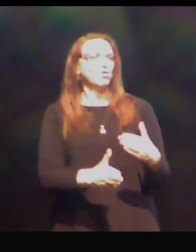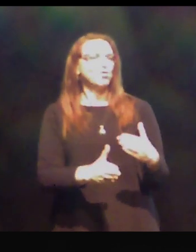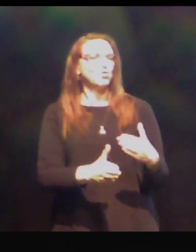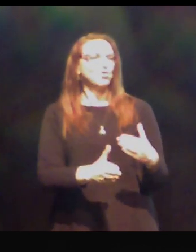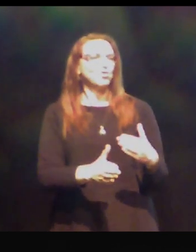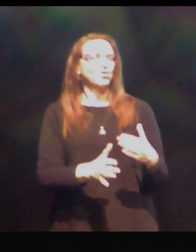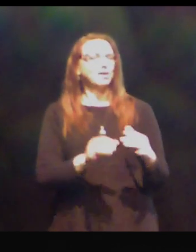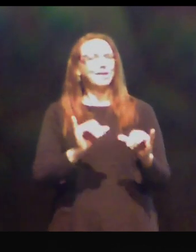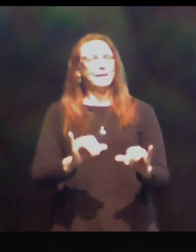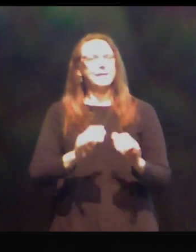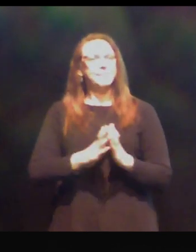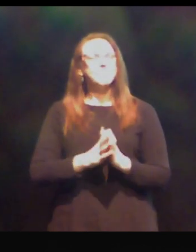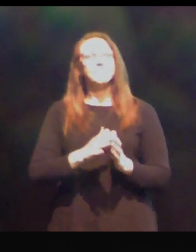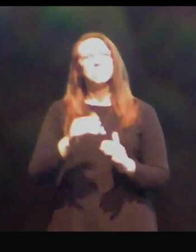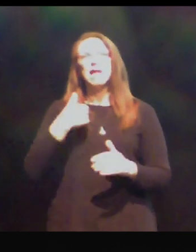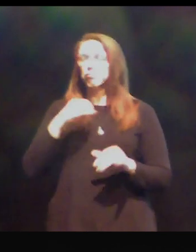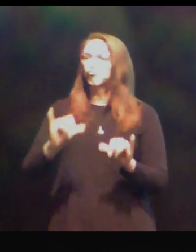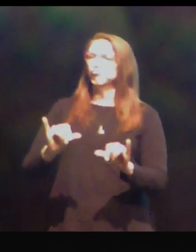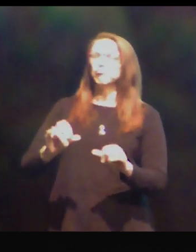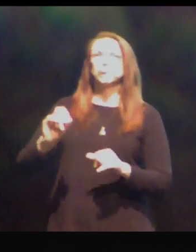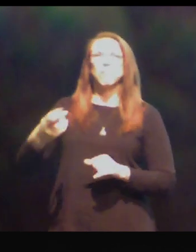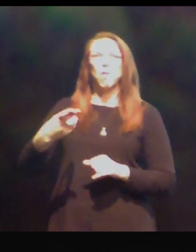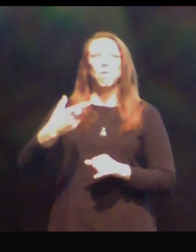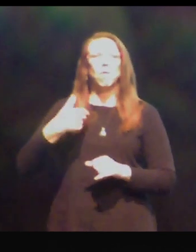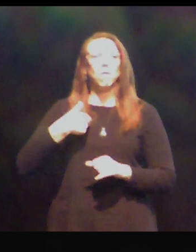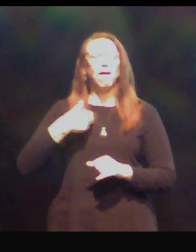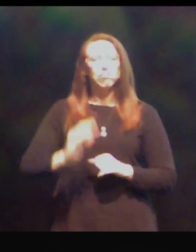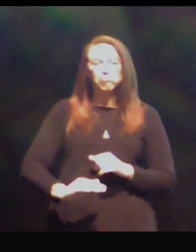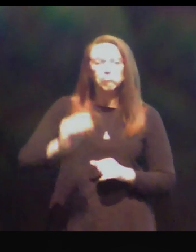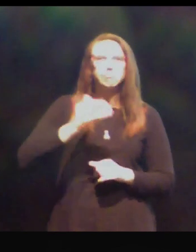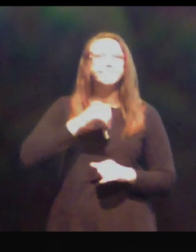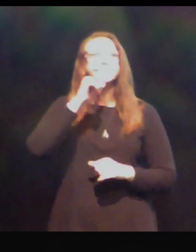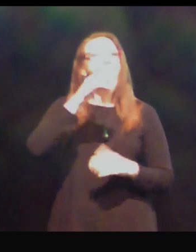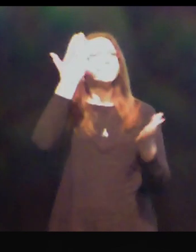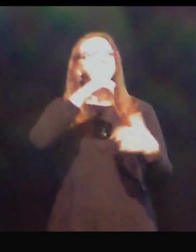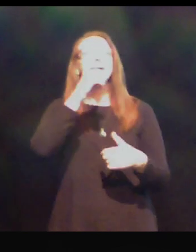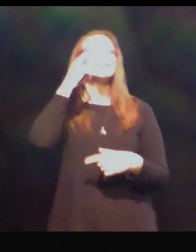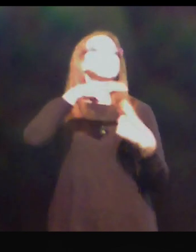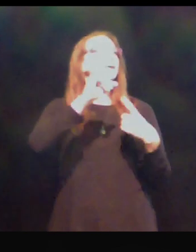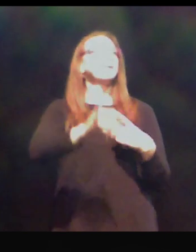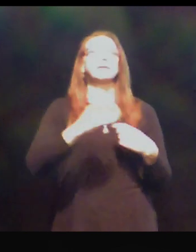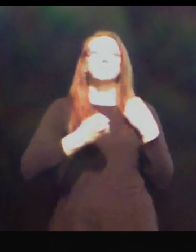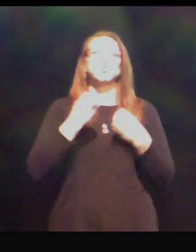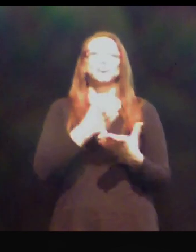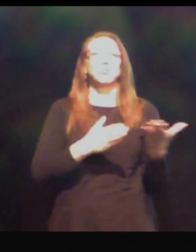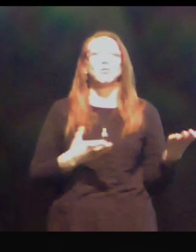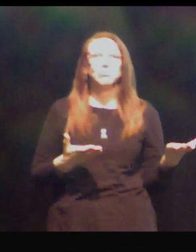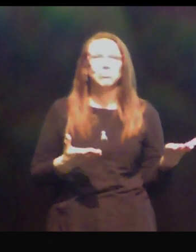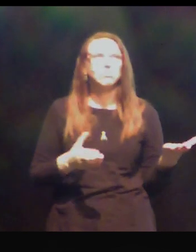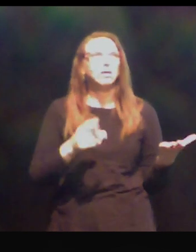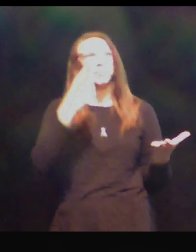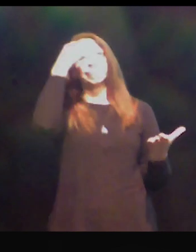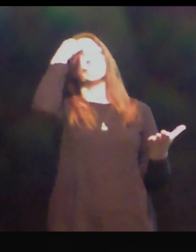that was kind of eye-opening to me, because as a kid, I never really thought about that with my dad. Really, you know, you don't